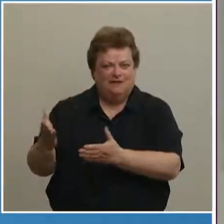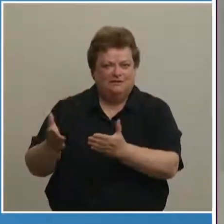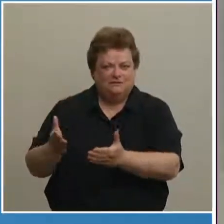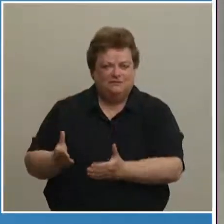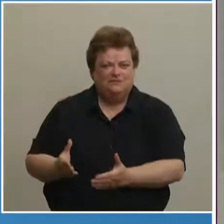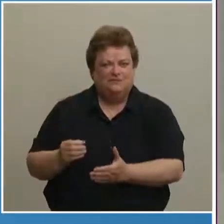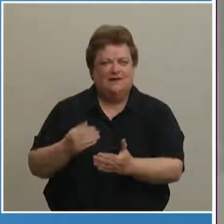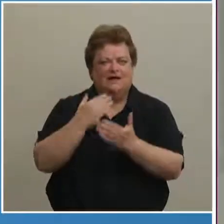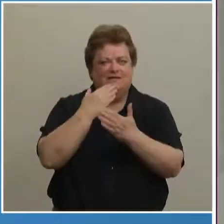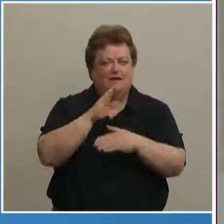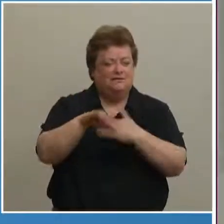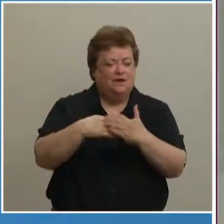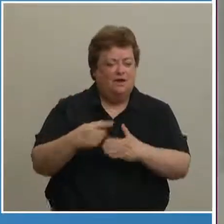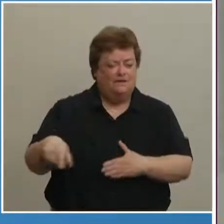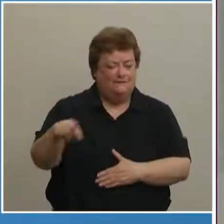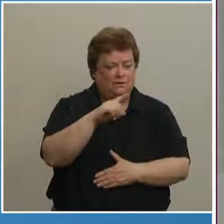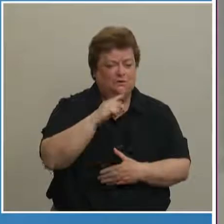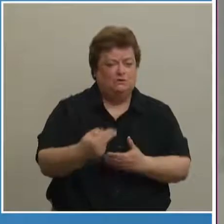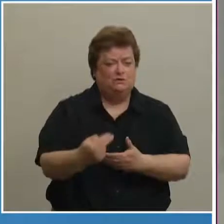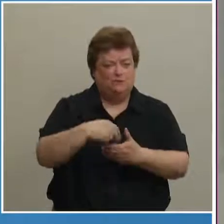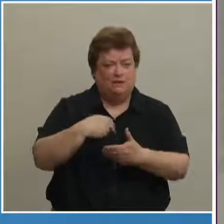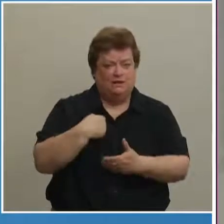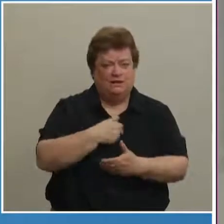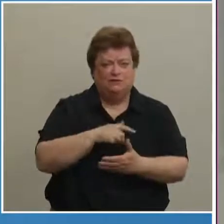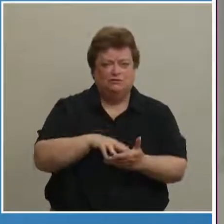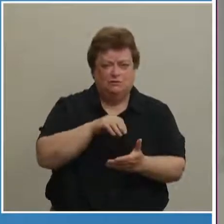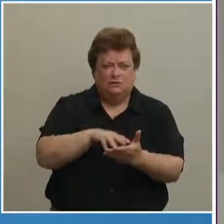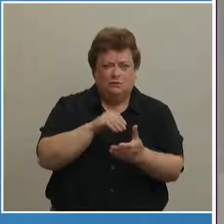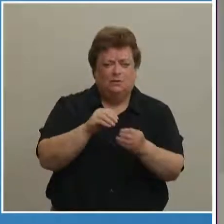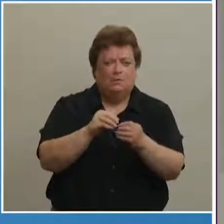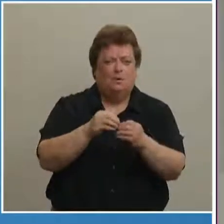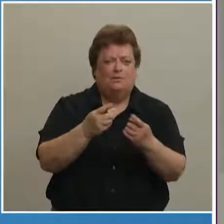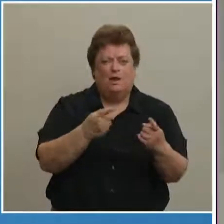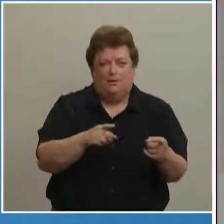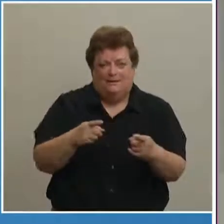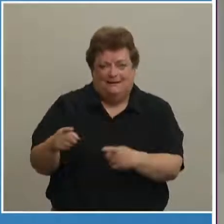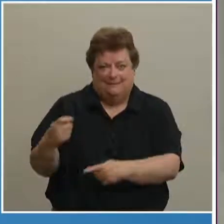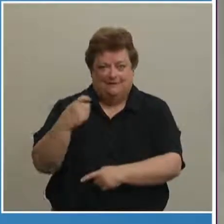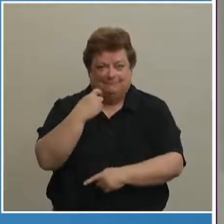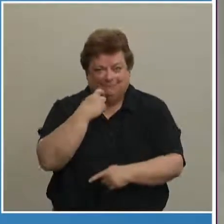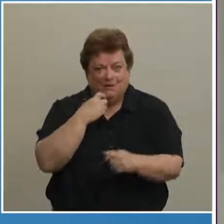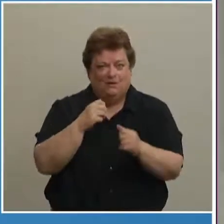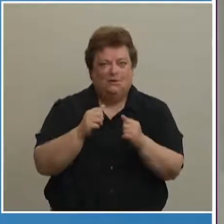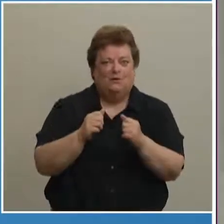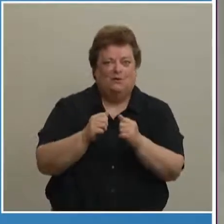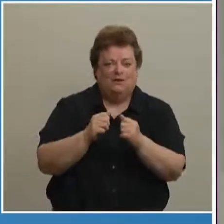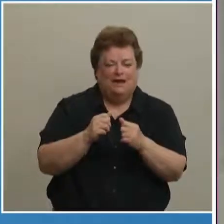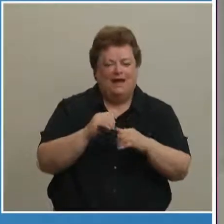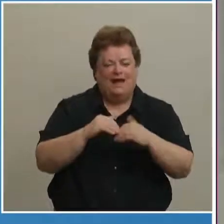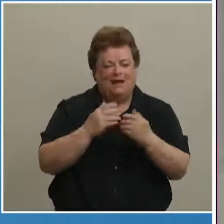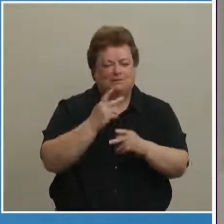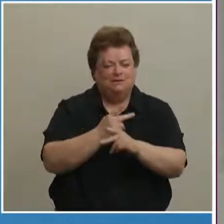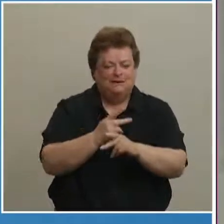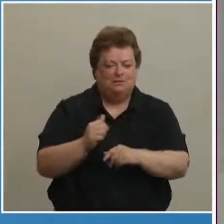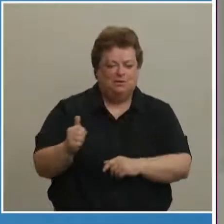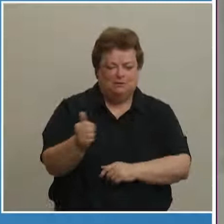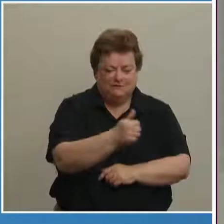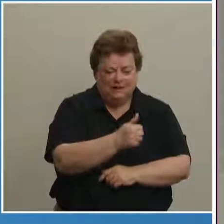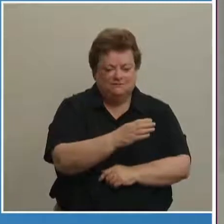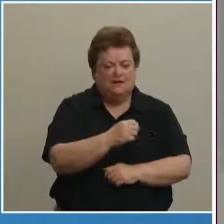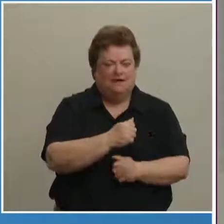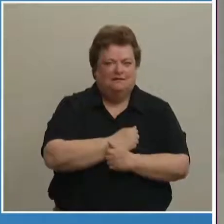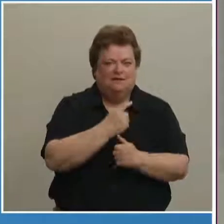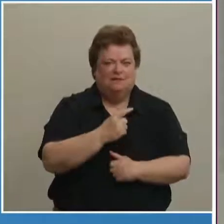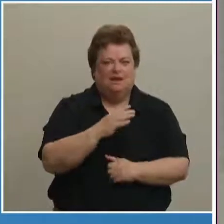and thanks to all of you for tuning in to learn more about the latest local developments, how to keep yourself and your loved ones safe, and how to help